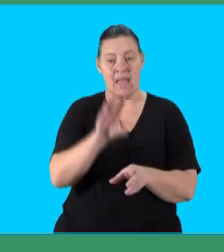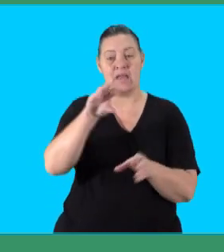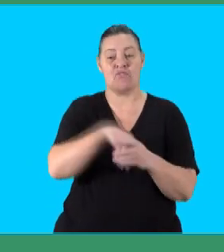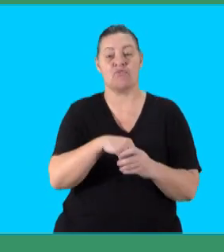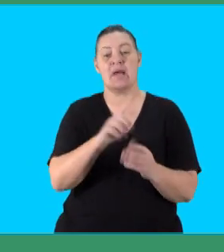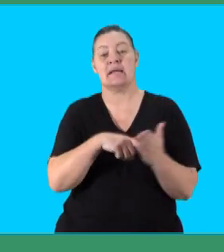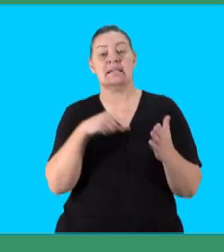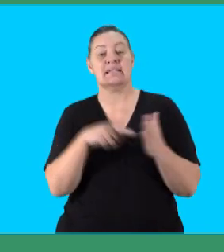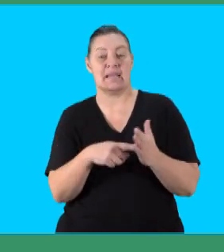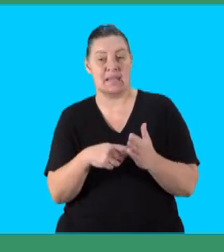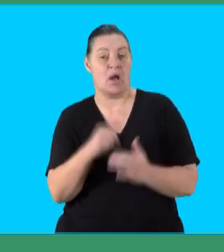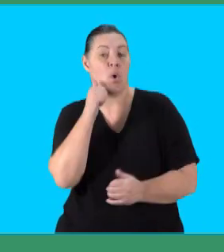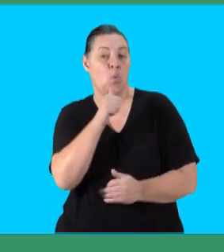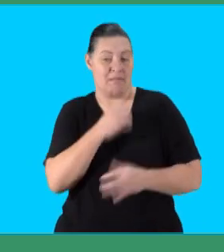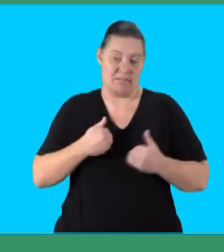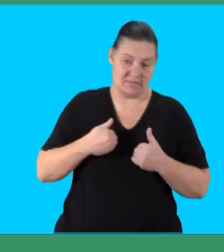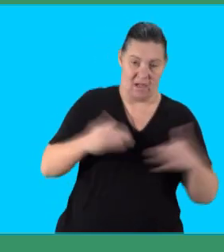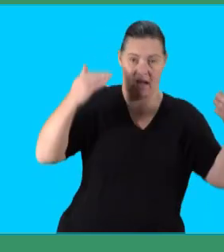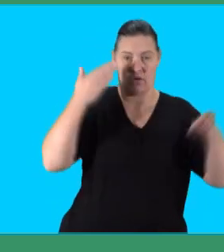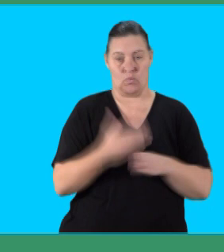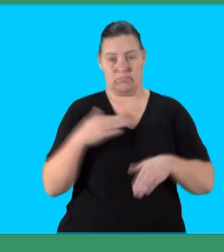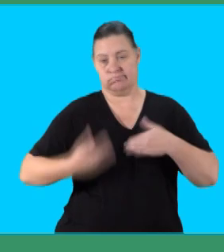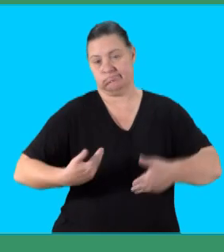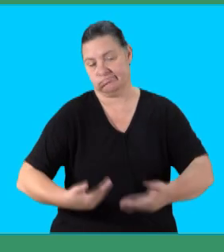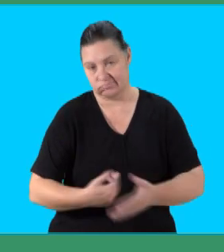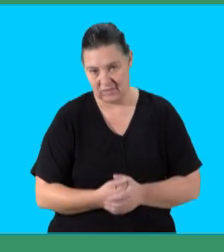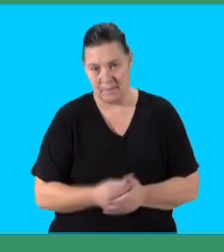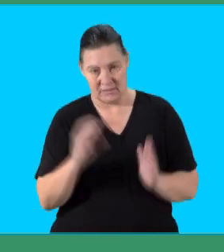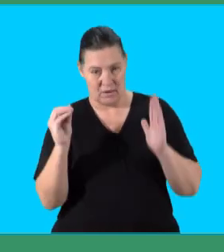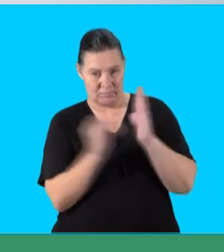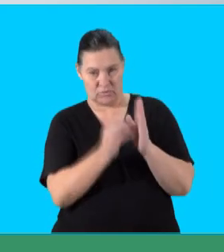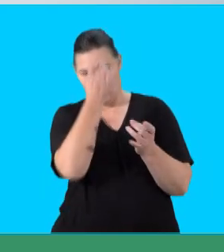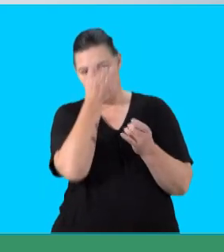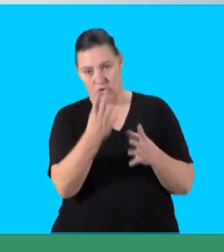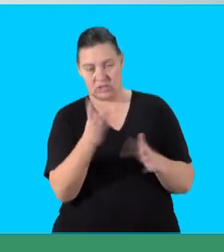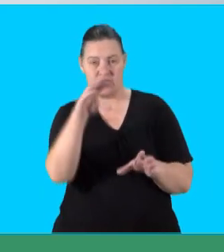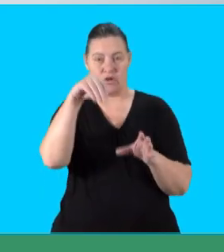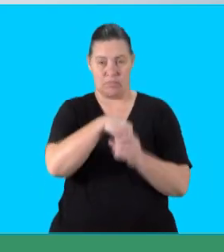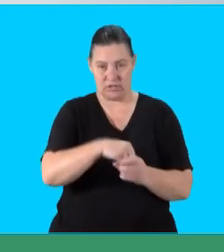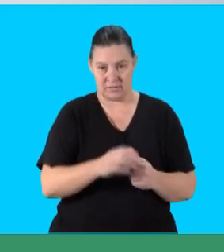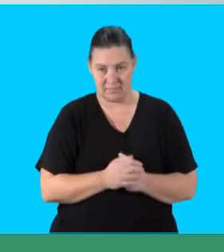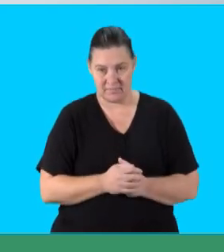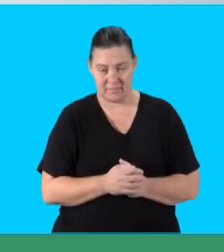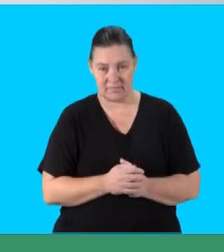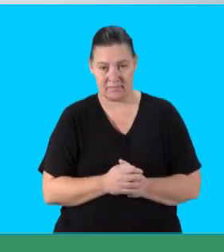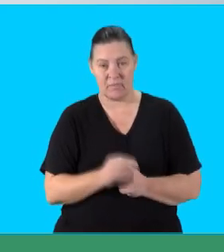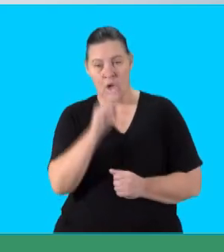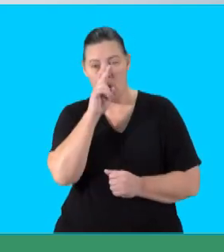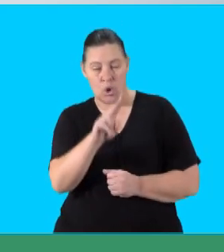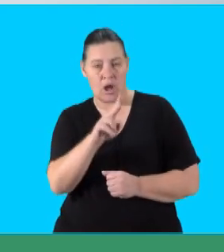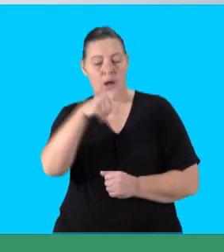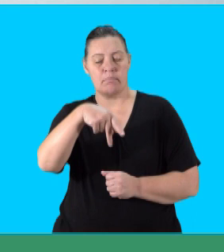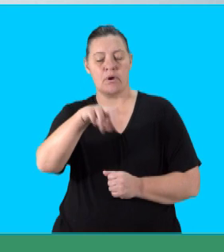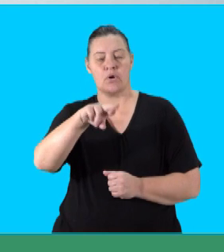date. When will the company start operating? It has to be stated in the Notice of Incorporation. Now let's look at the meaning